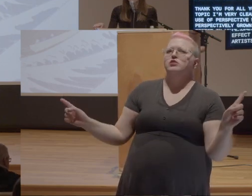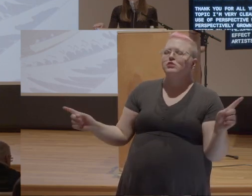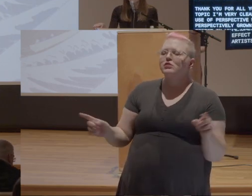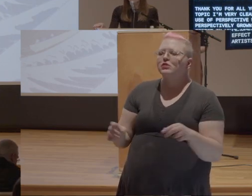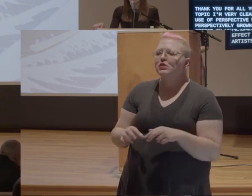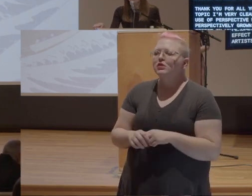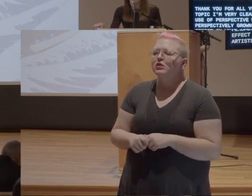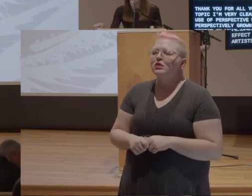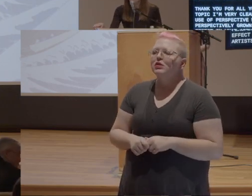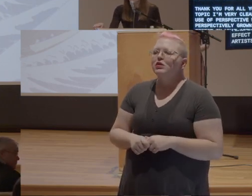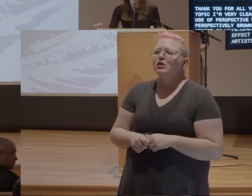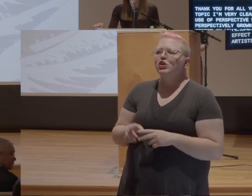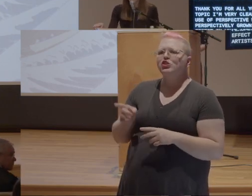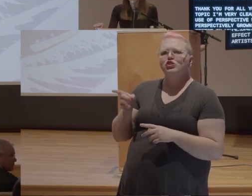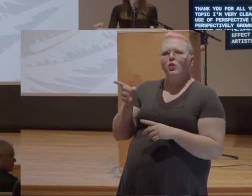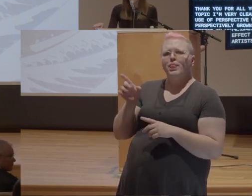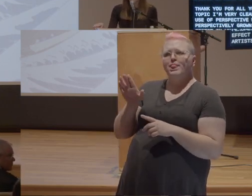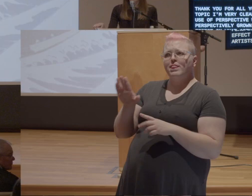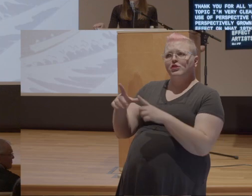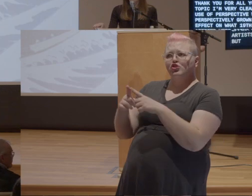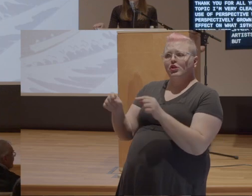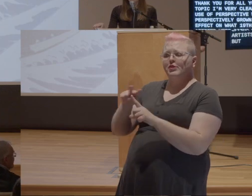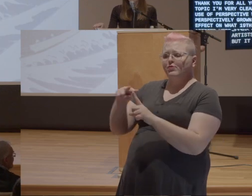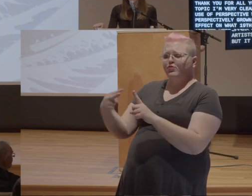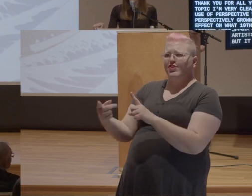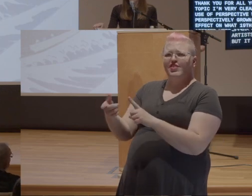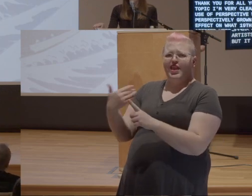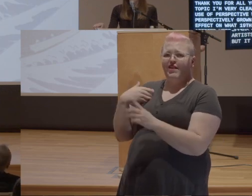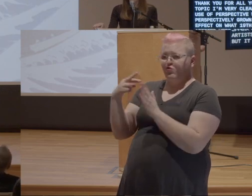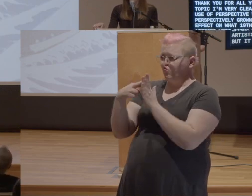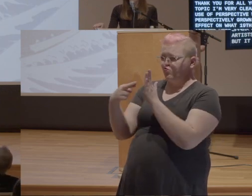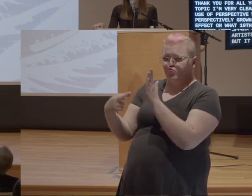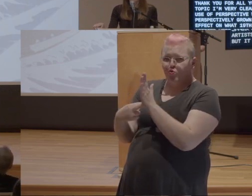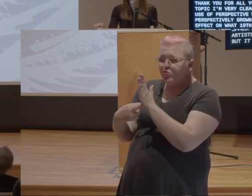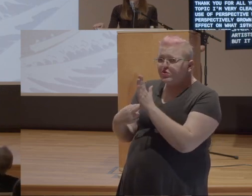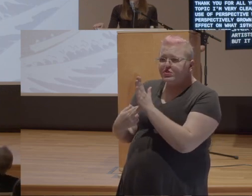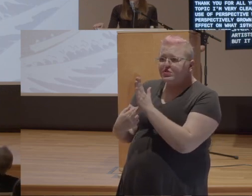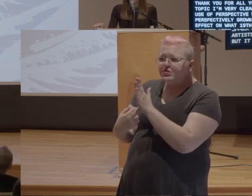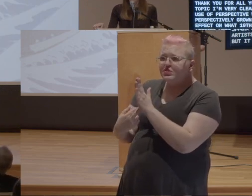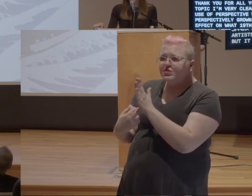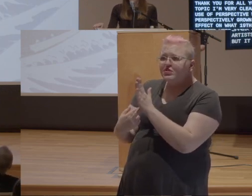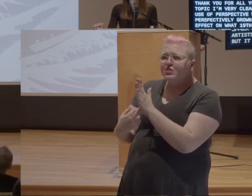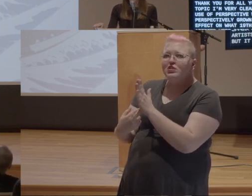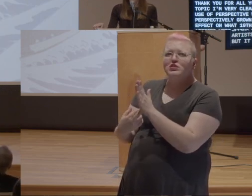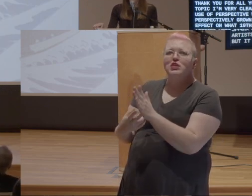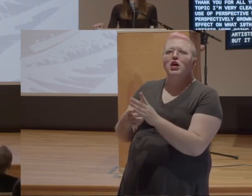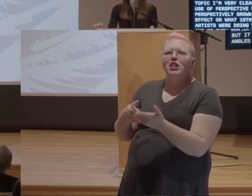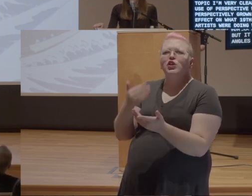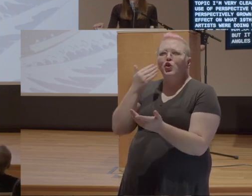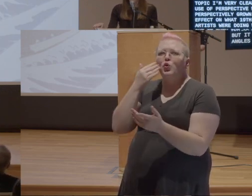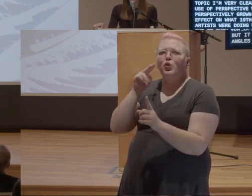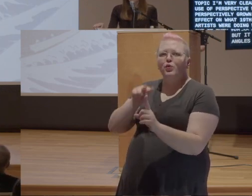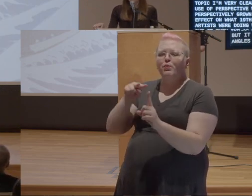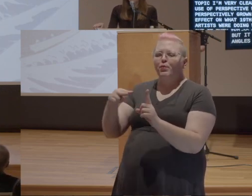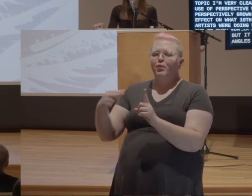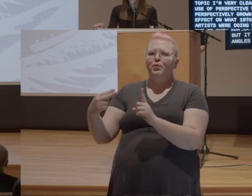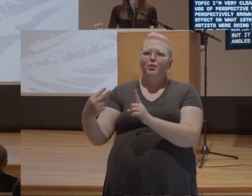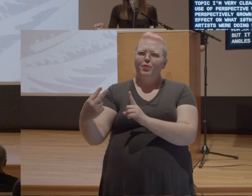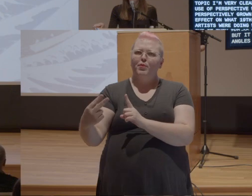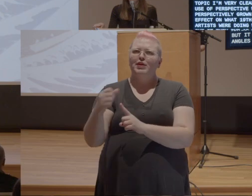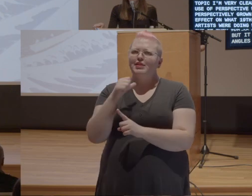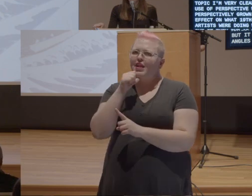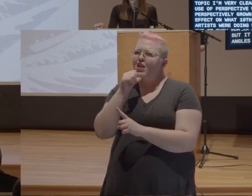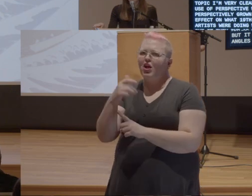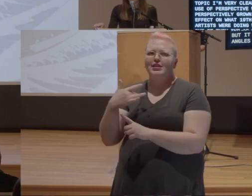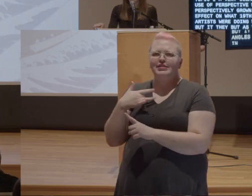doing. Was there a rule about this? As you know, seen from different angles that we don't accustom to thinking